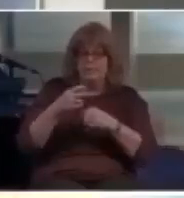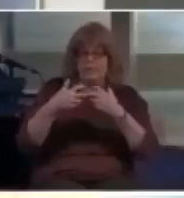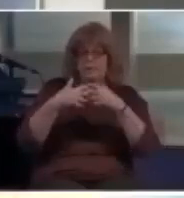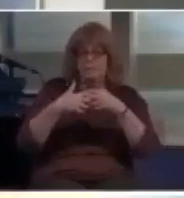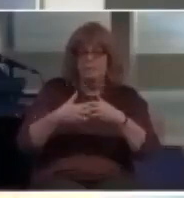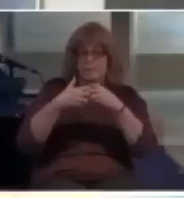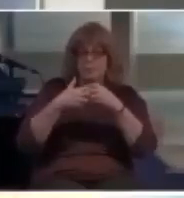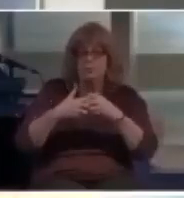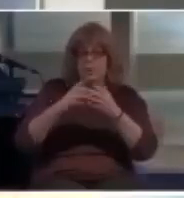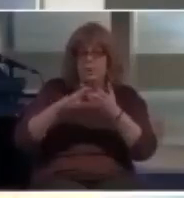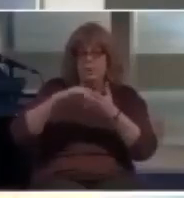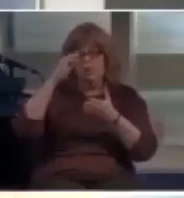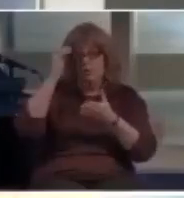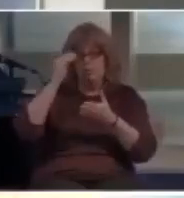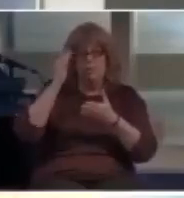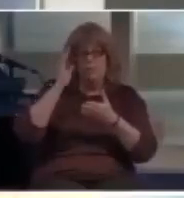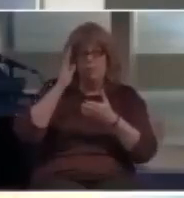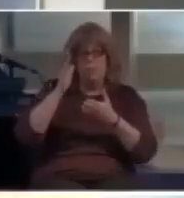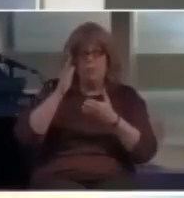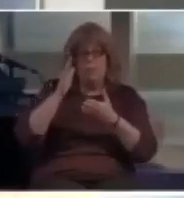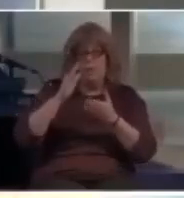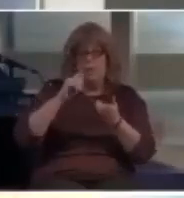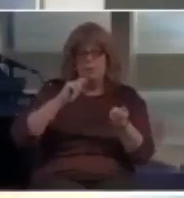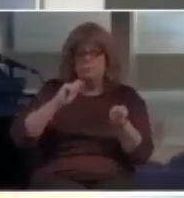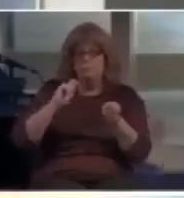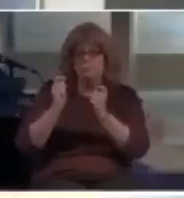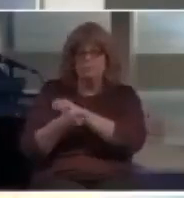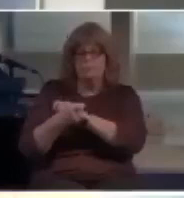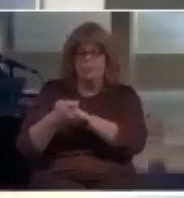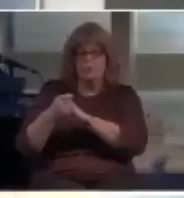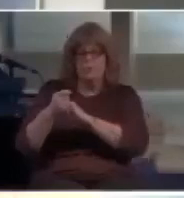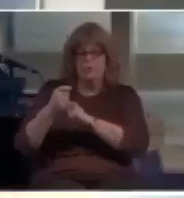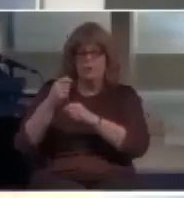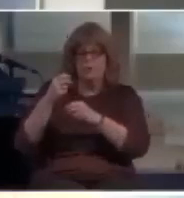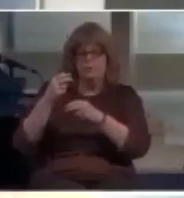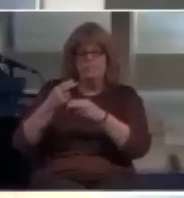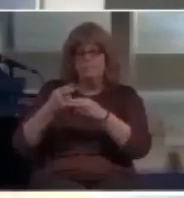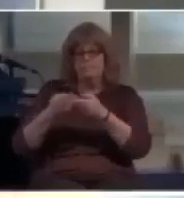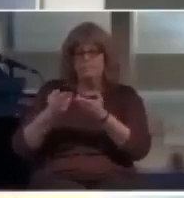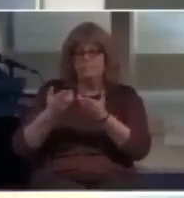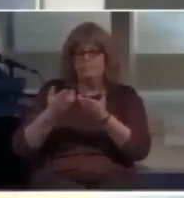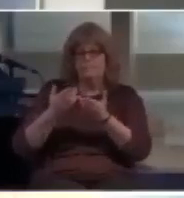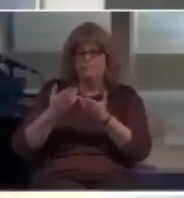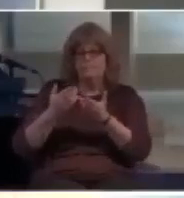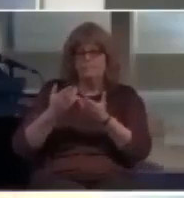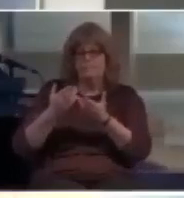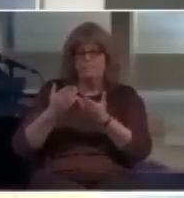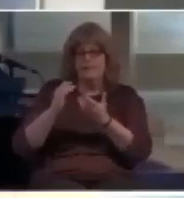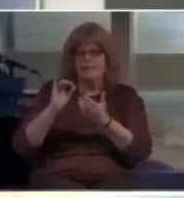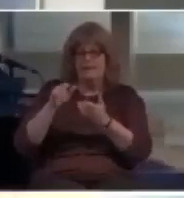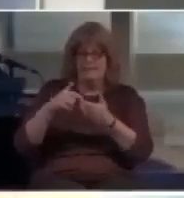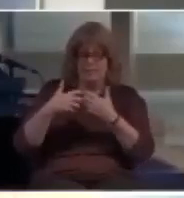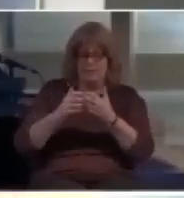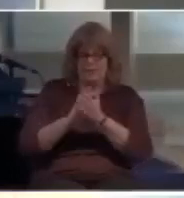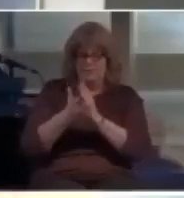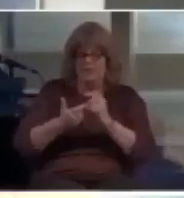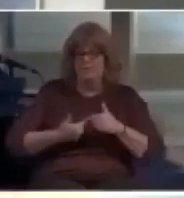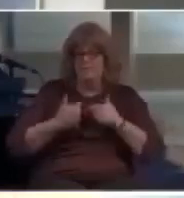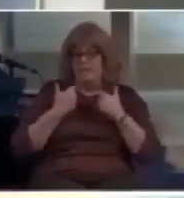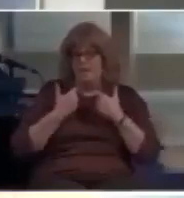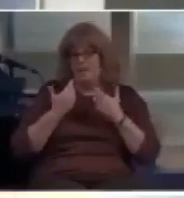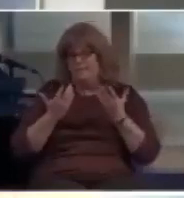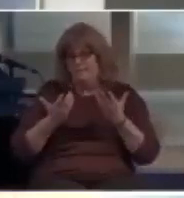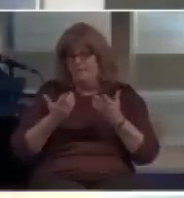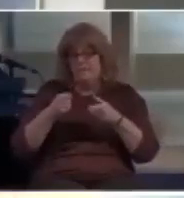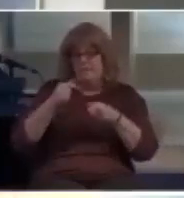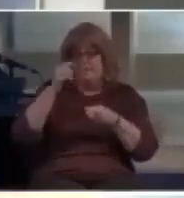machine learning will tip over into what will be claimed to be a sentient existence, and that this